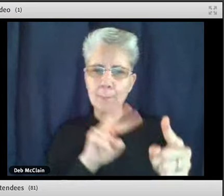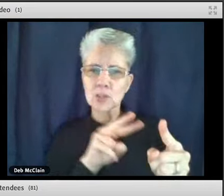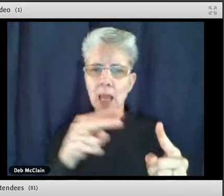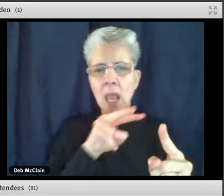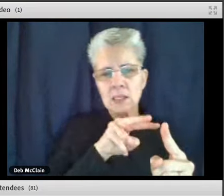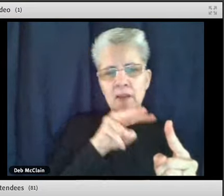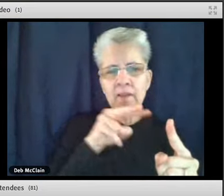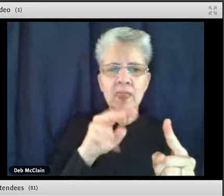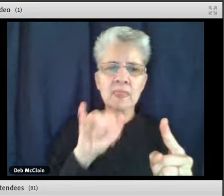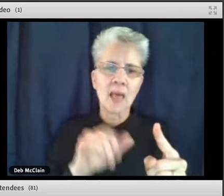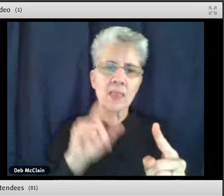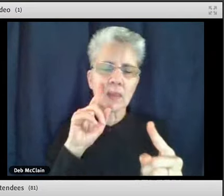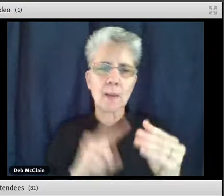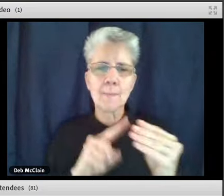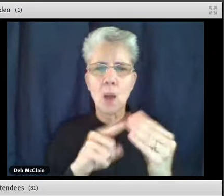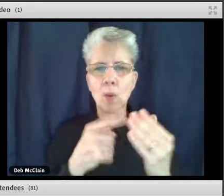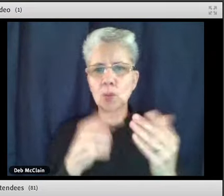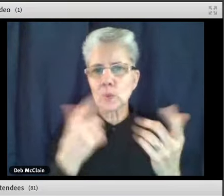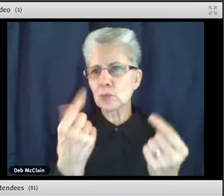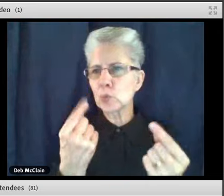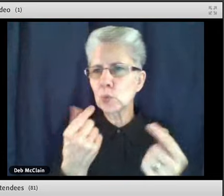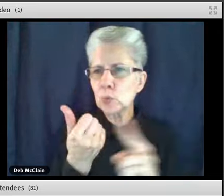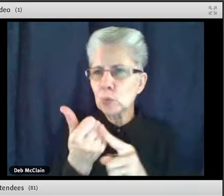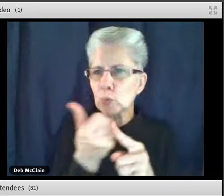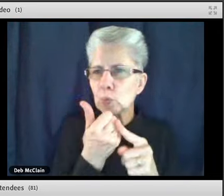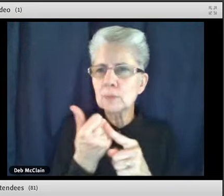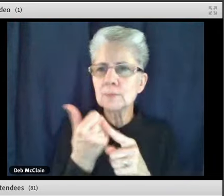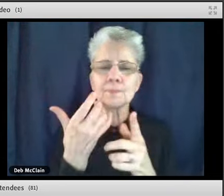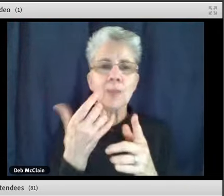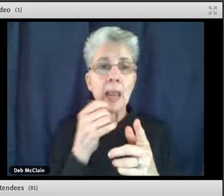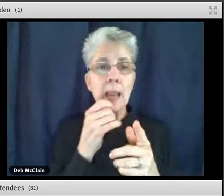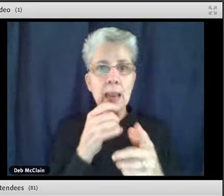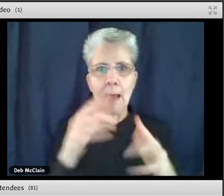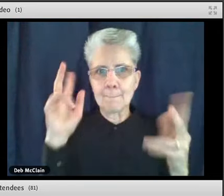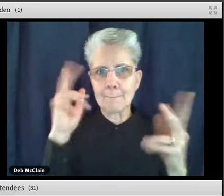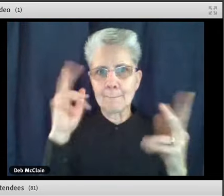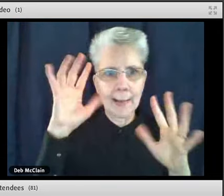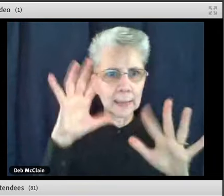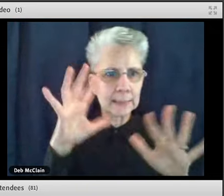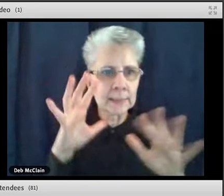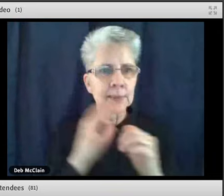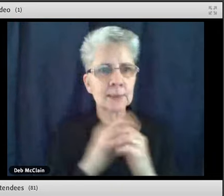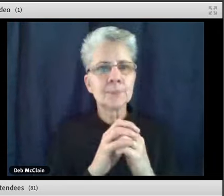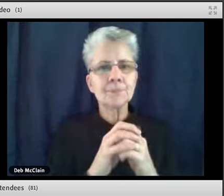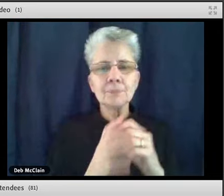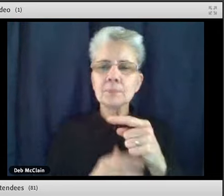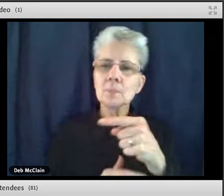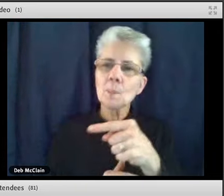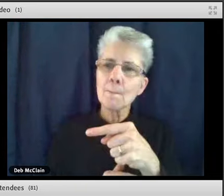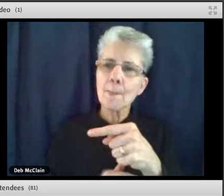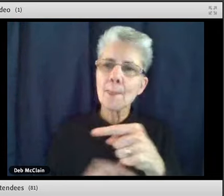awake, to adjust to new ideas, to remain vigilant, and to face the challenge of change. Now,